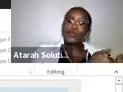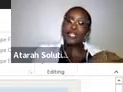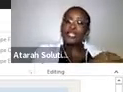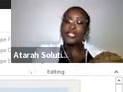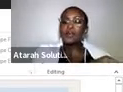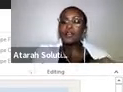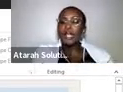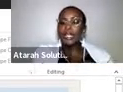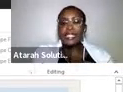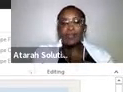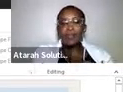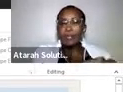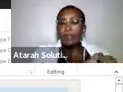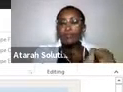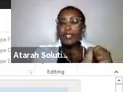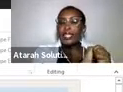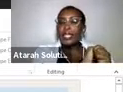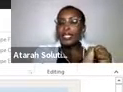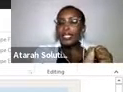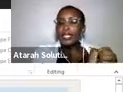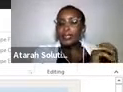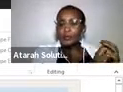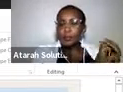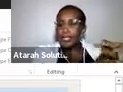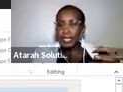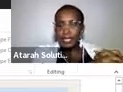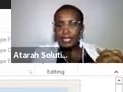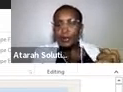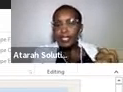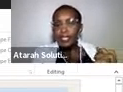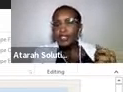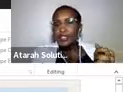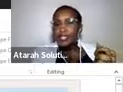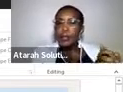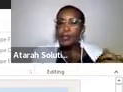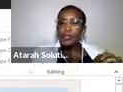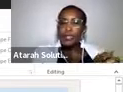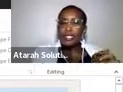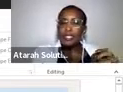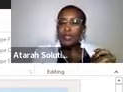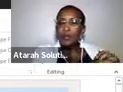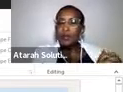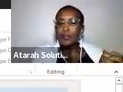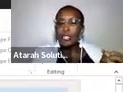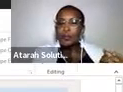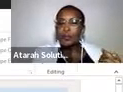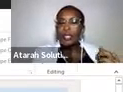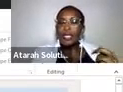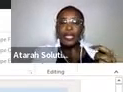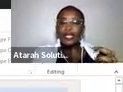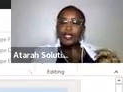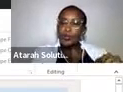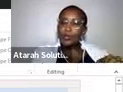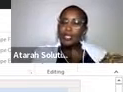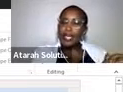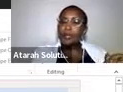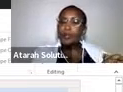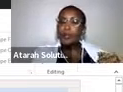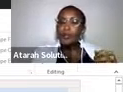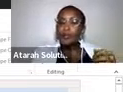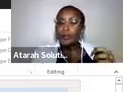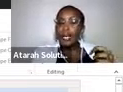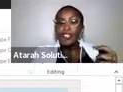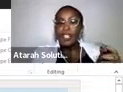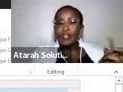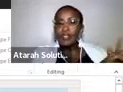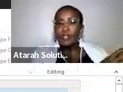there for 2 nights and 1 night is free. And then please get in touch with us or check them out on Instagram or Facebook and get to learn